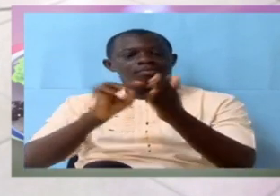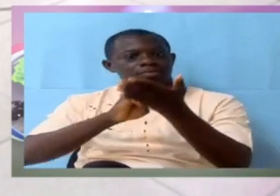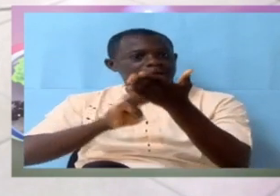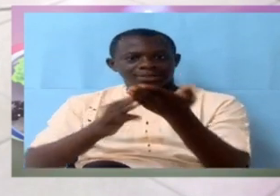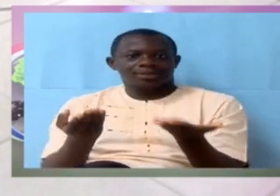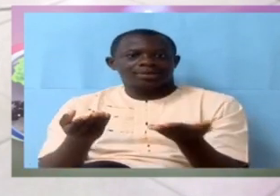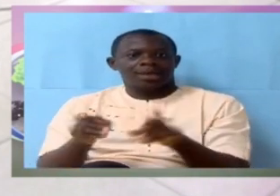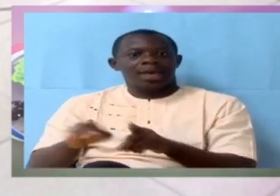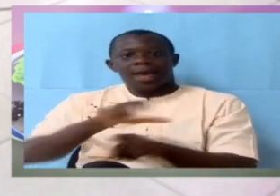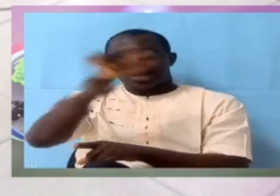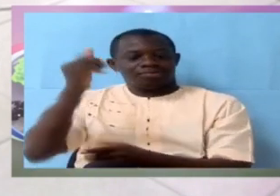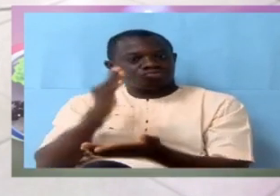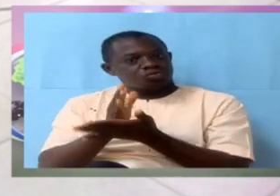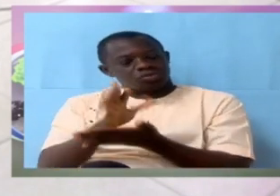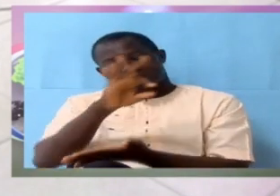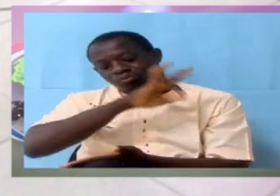And I am not earning anything.